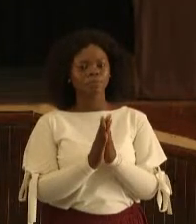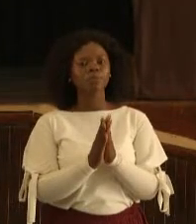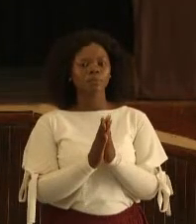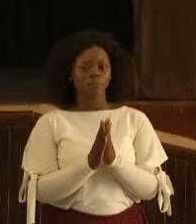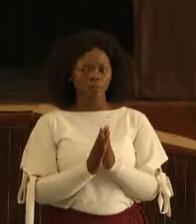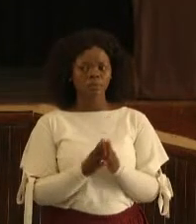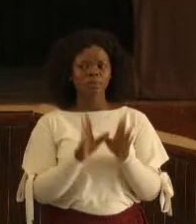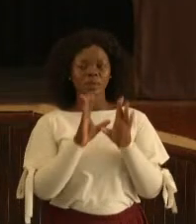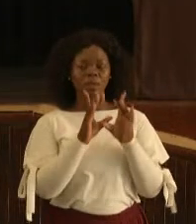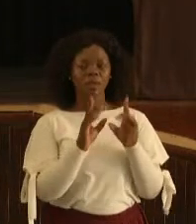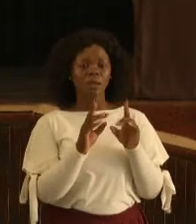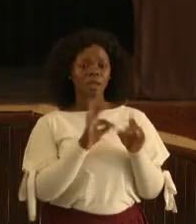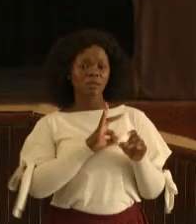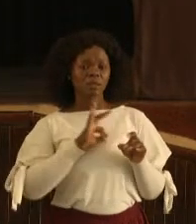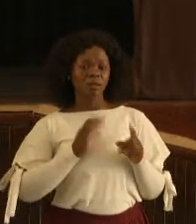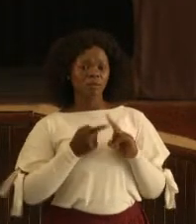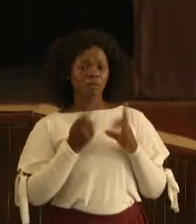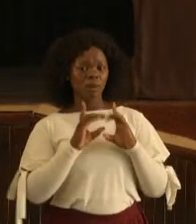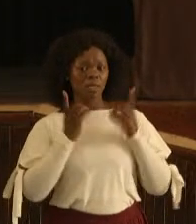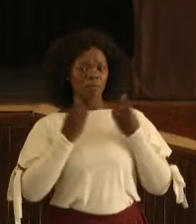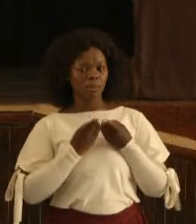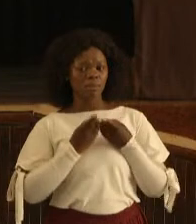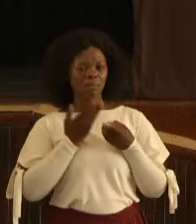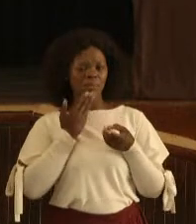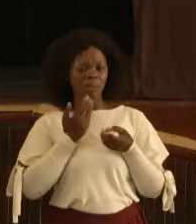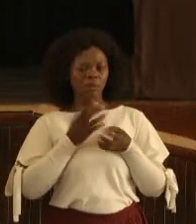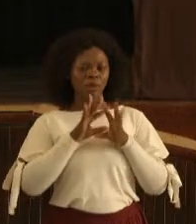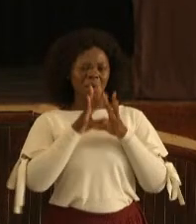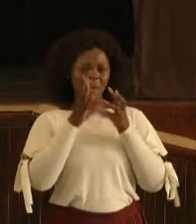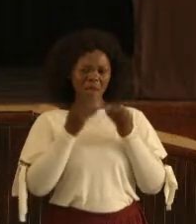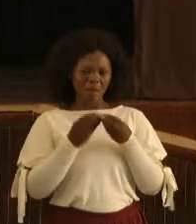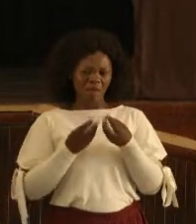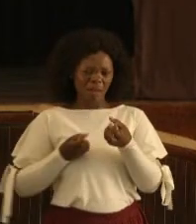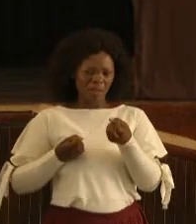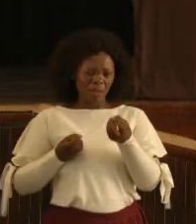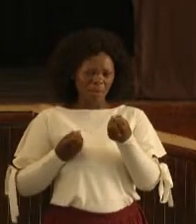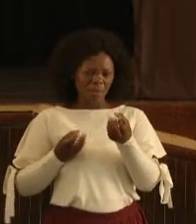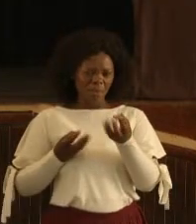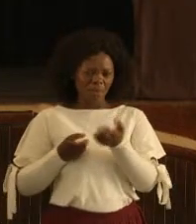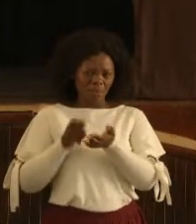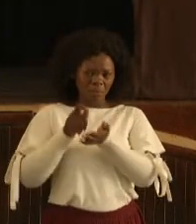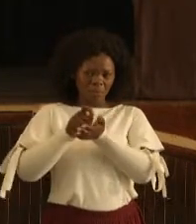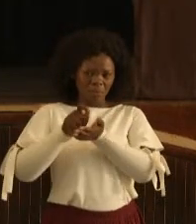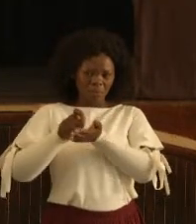department officials to take notes of all what is going to be raised here.